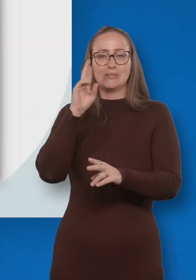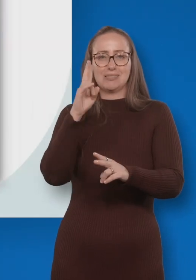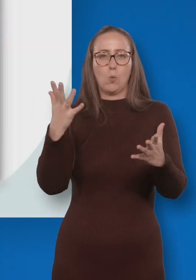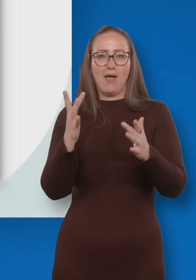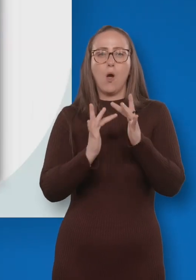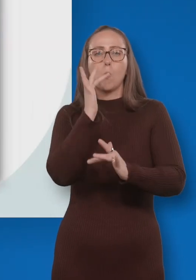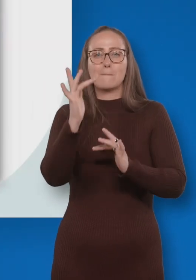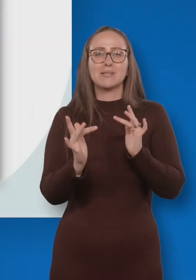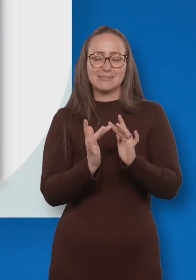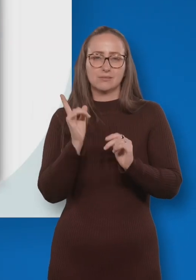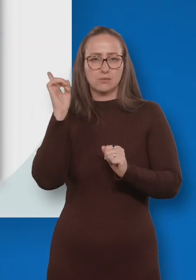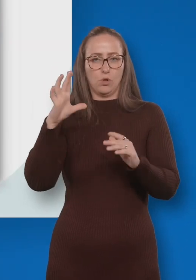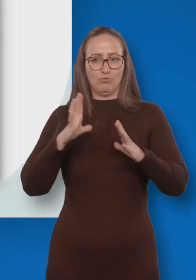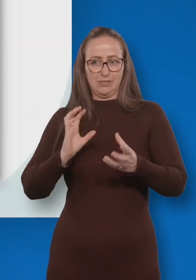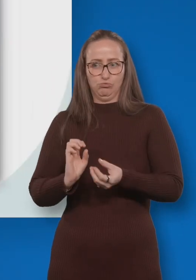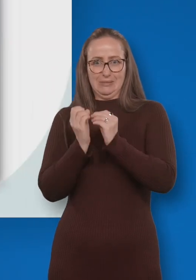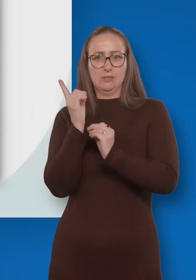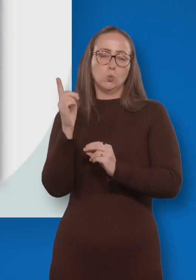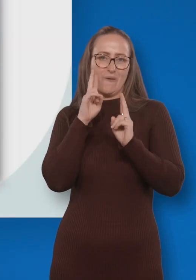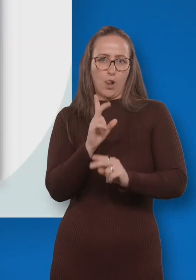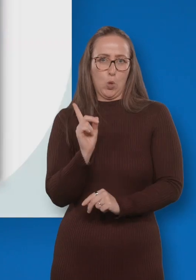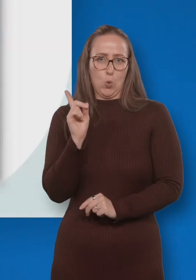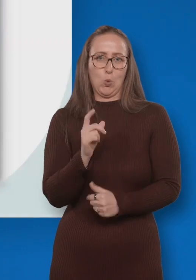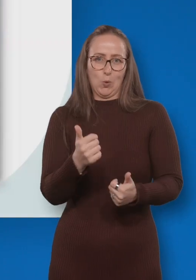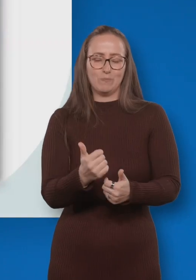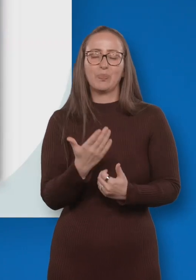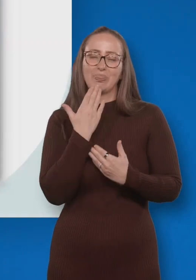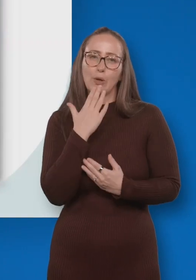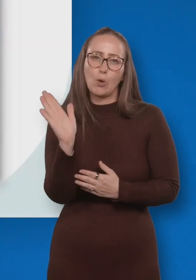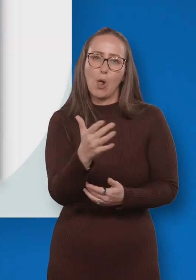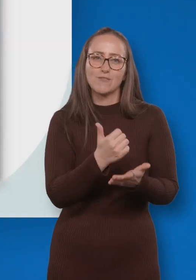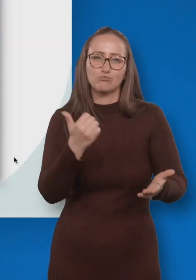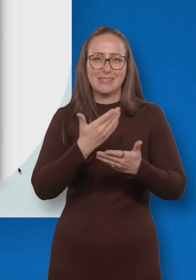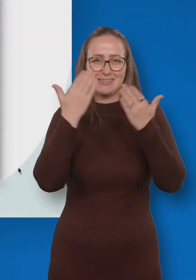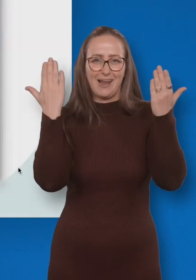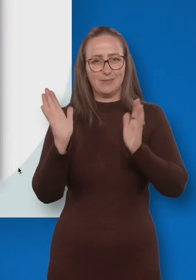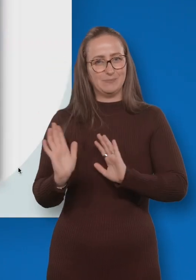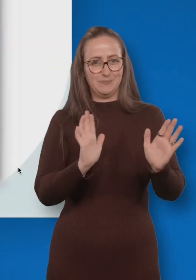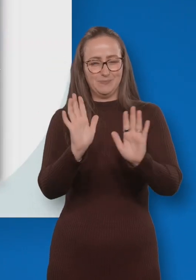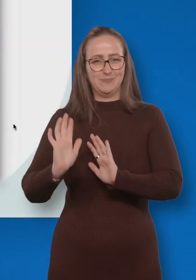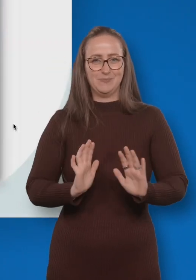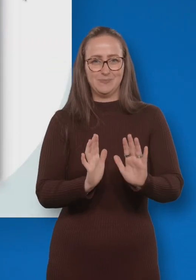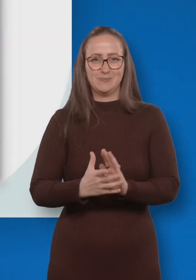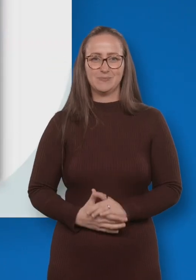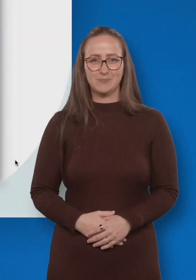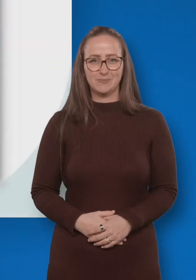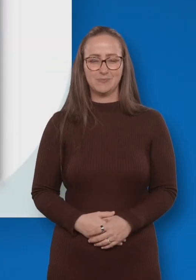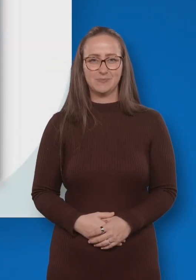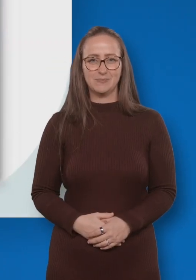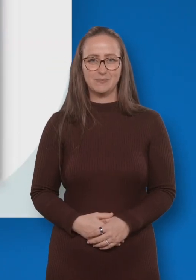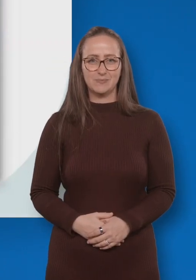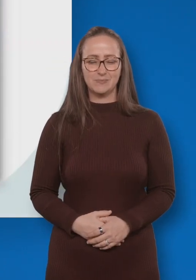about earlier on, which you can find through our website already. We're already starting to pull that together. So please do take a look. Thanks, everyone. Have a great day. Bye.